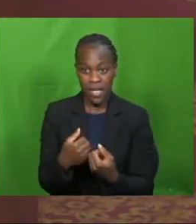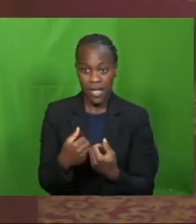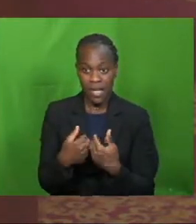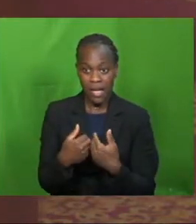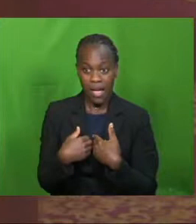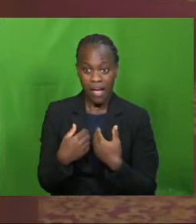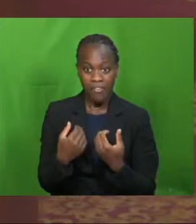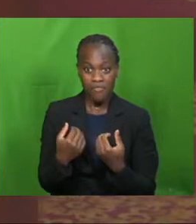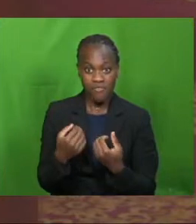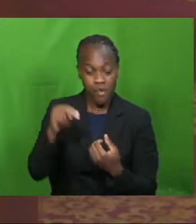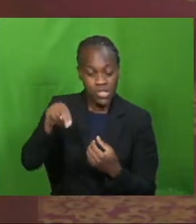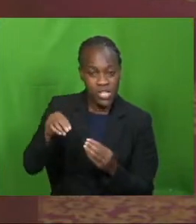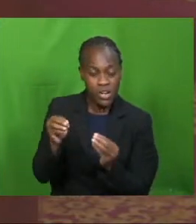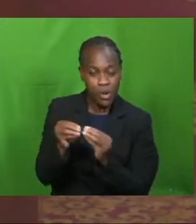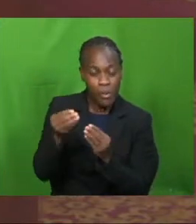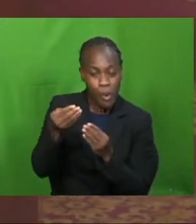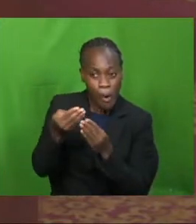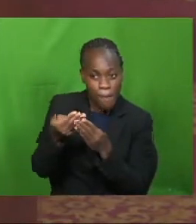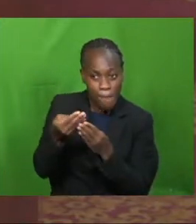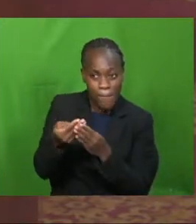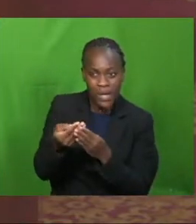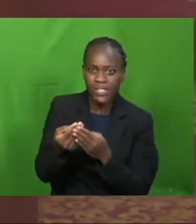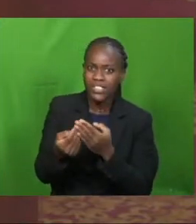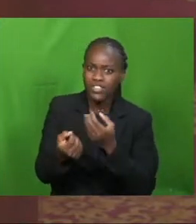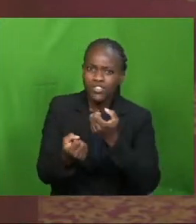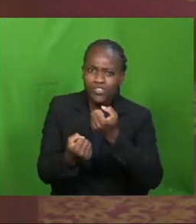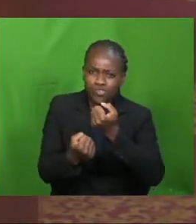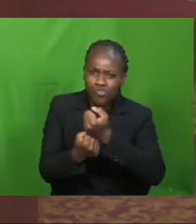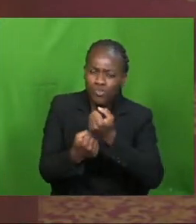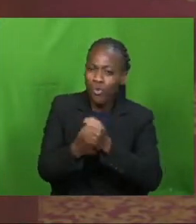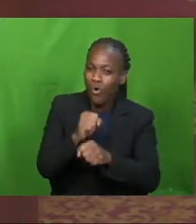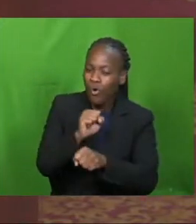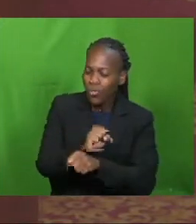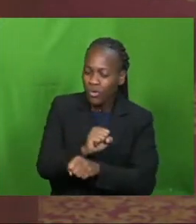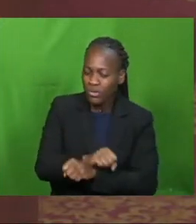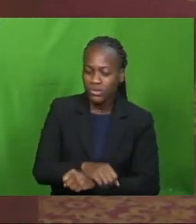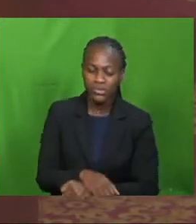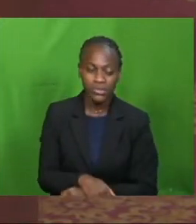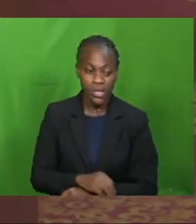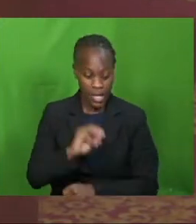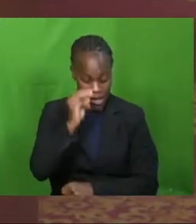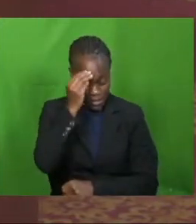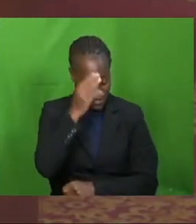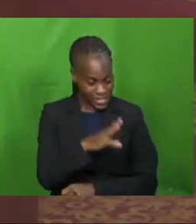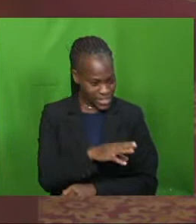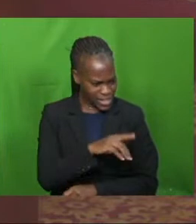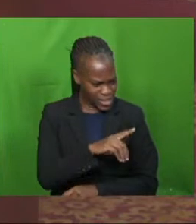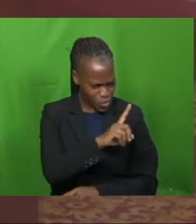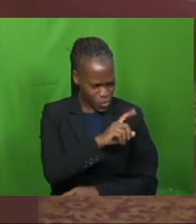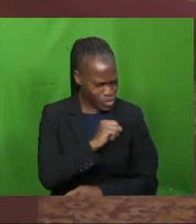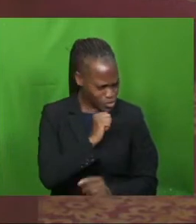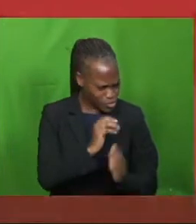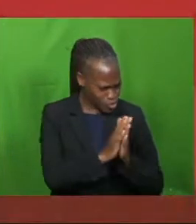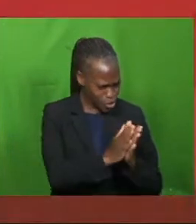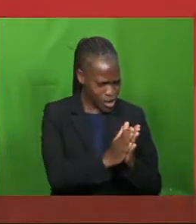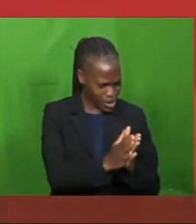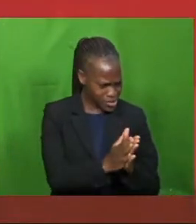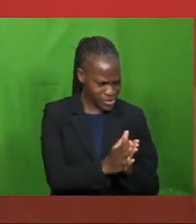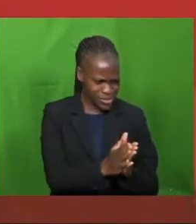Honorable, your question, you've not even given your question, but you've already given me two proverbs. So the question